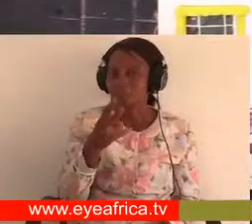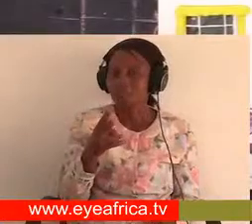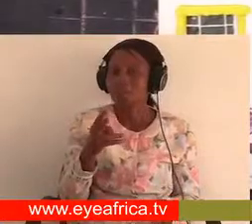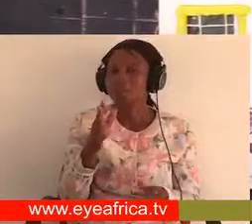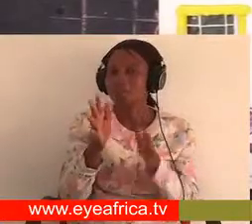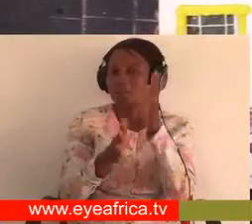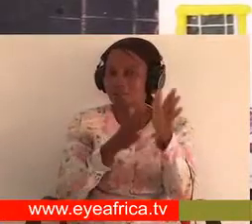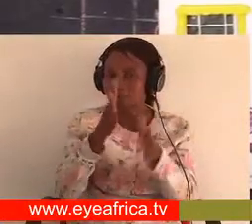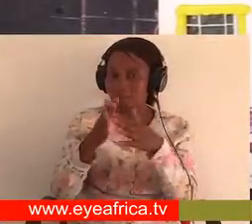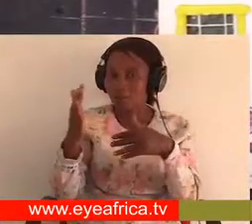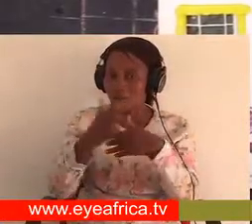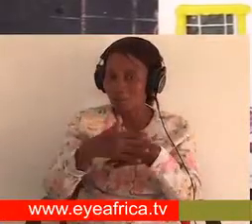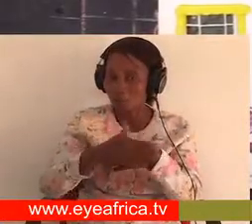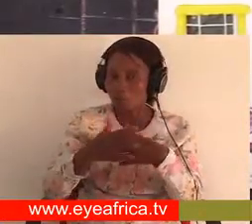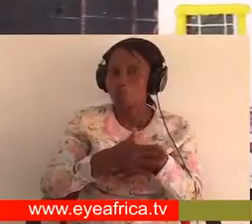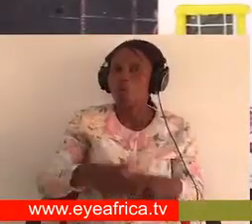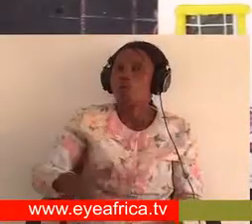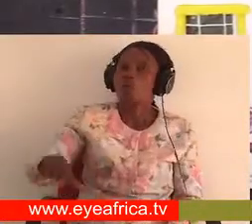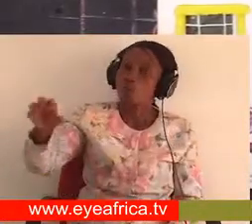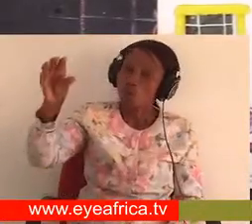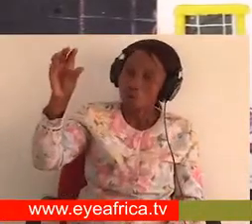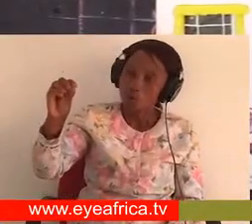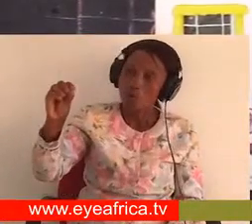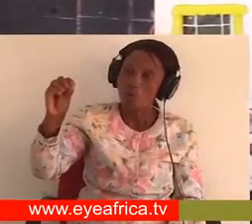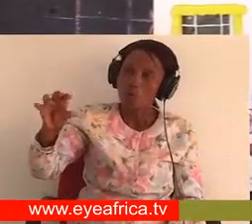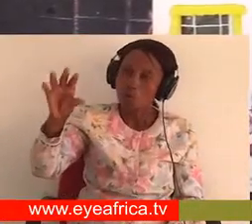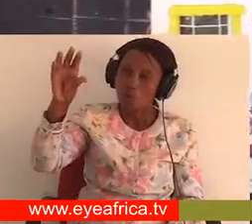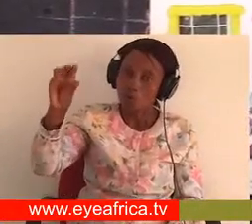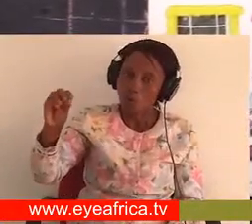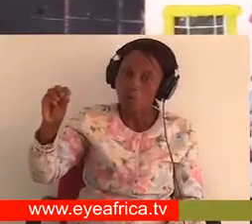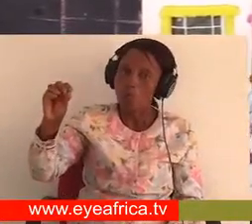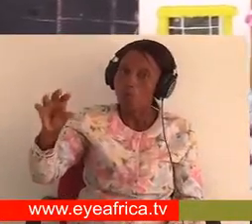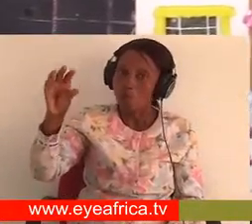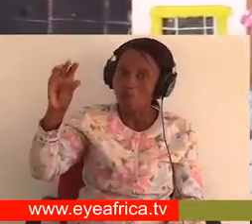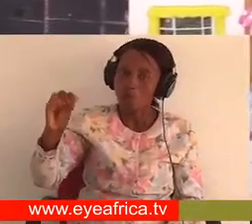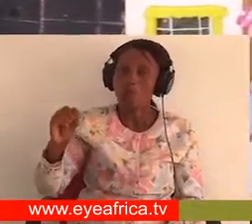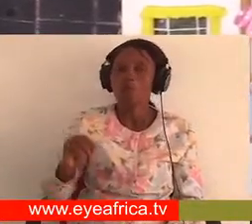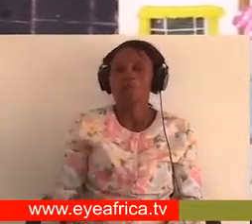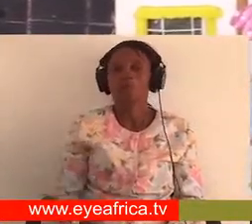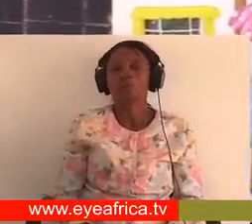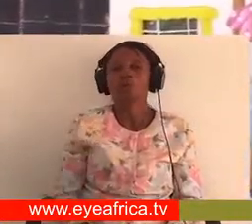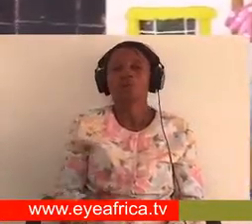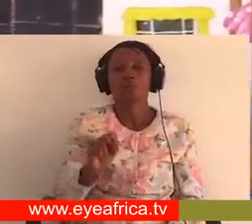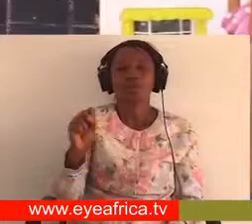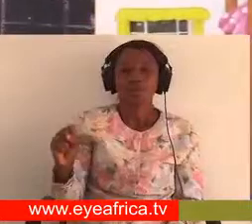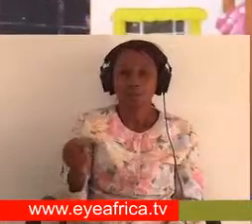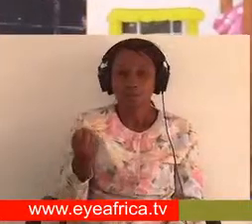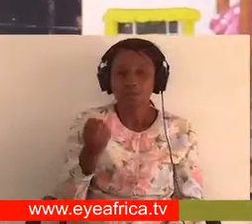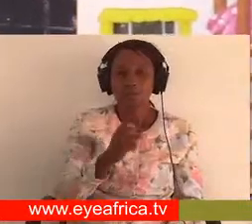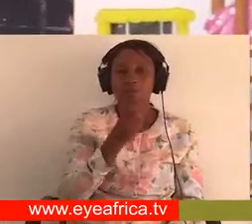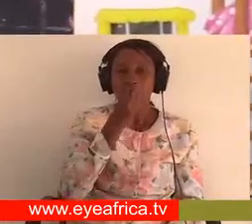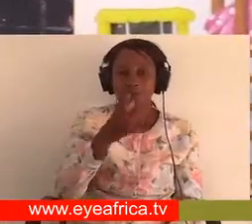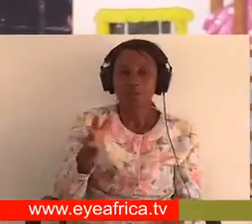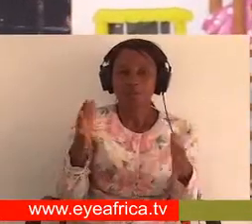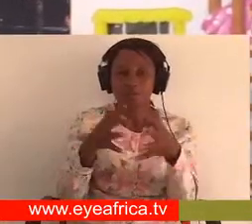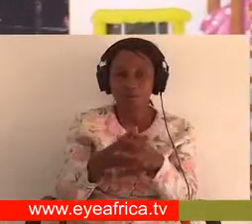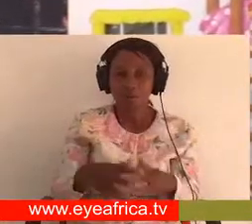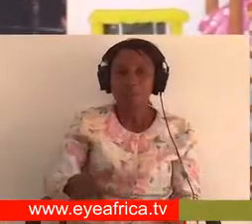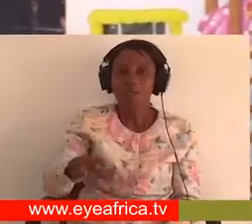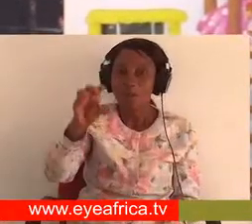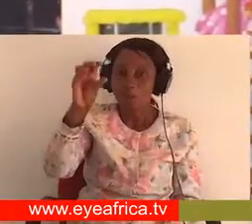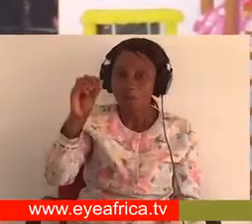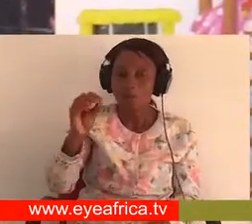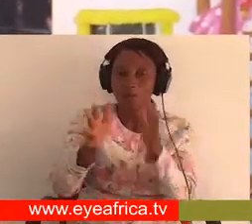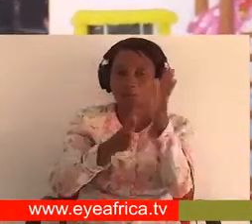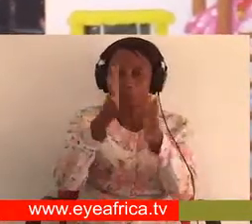sound that produce the sound oh. Can we say it together, class? Oh.